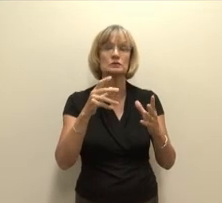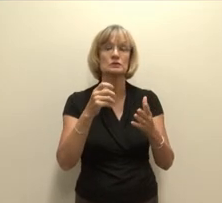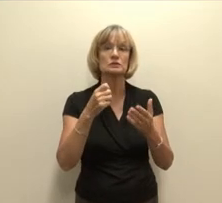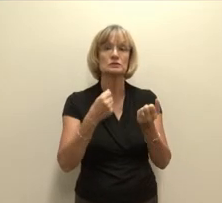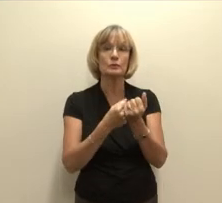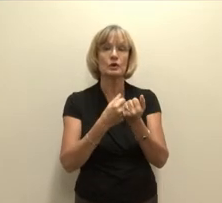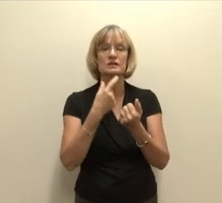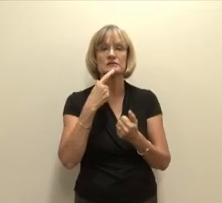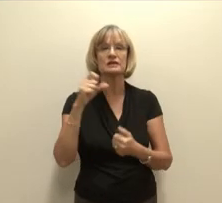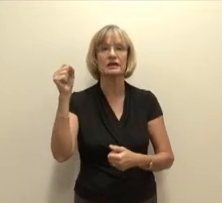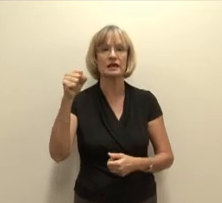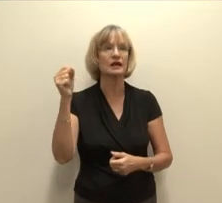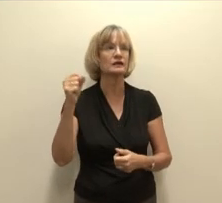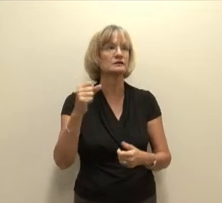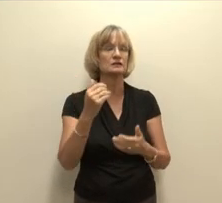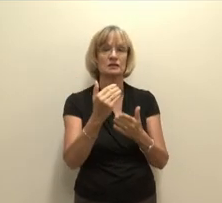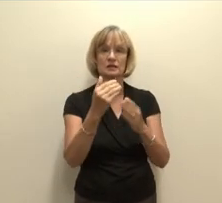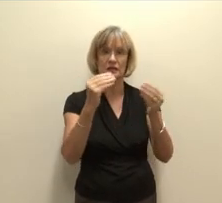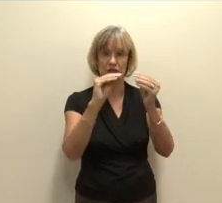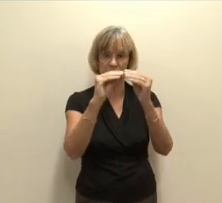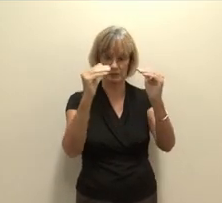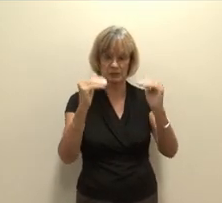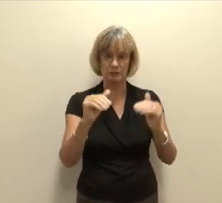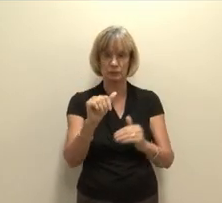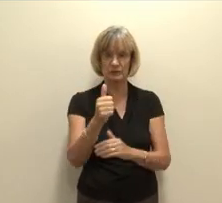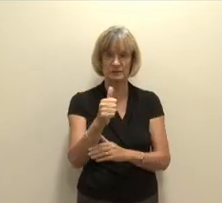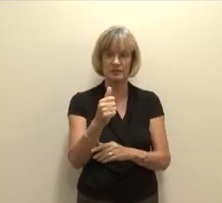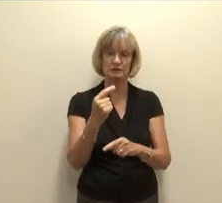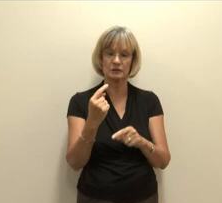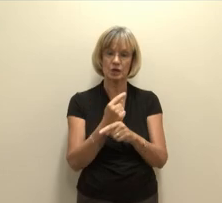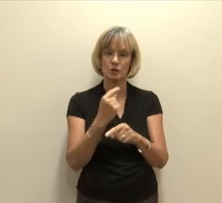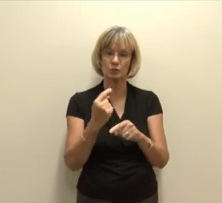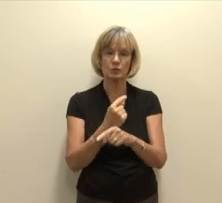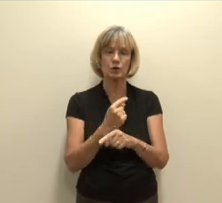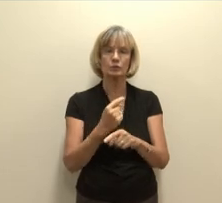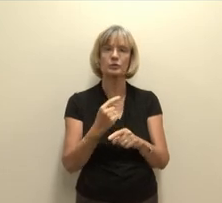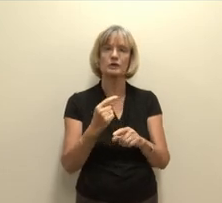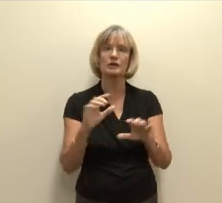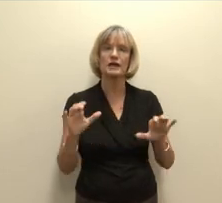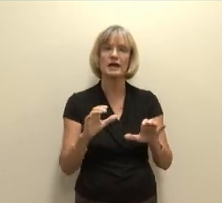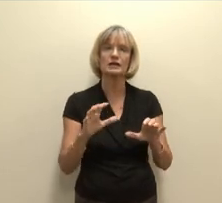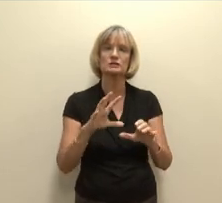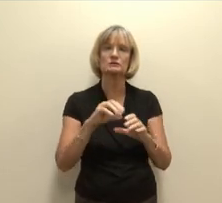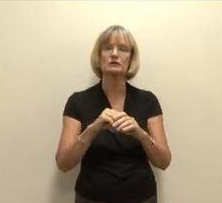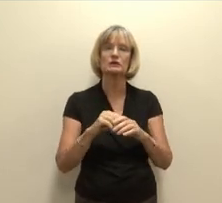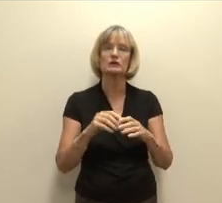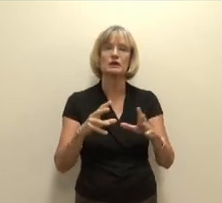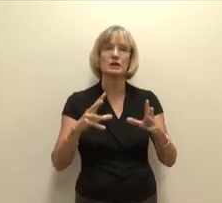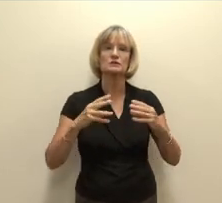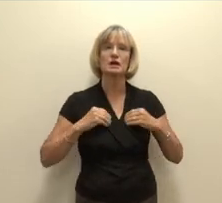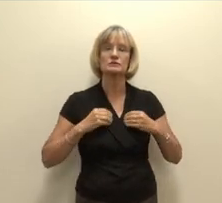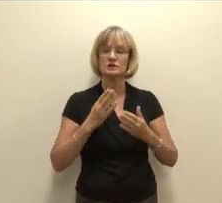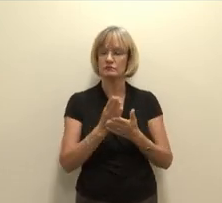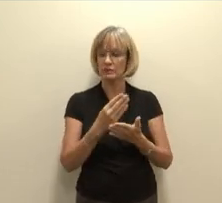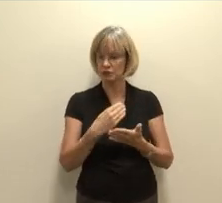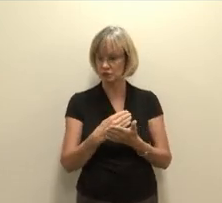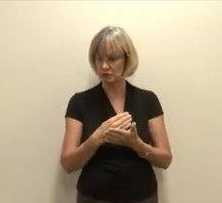you. Item 10, consider, discuss, and take appropriate action regarding adoption of the budgets for the